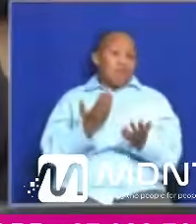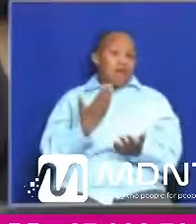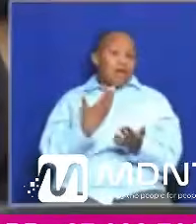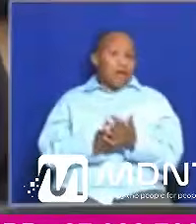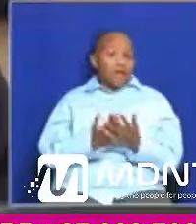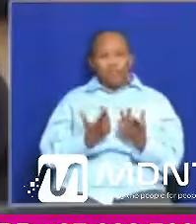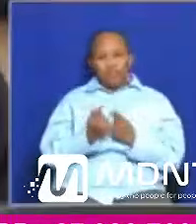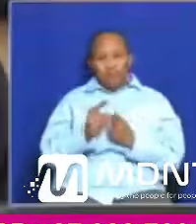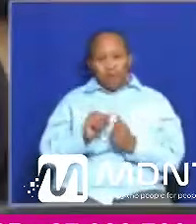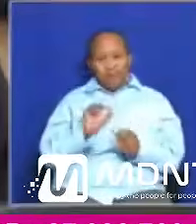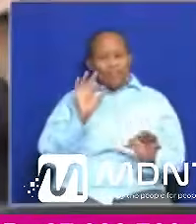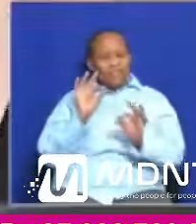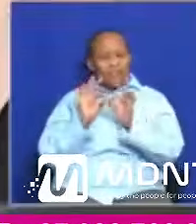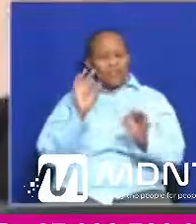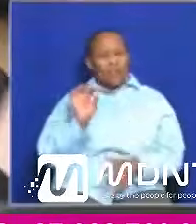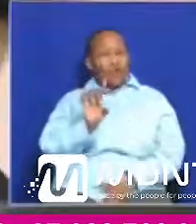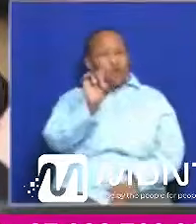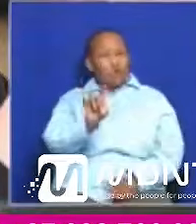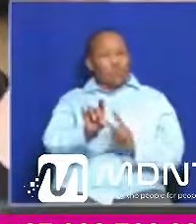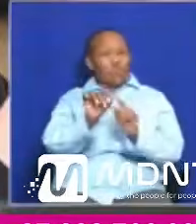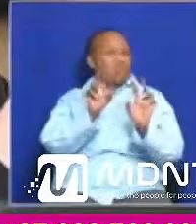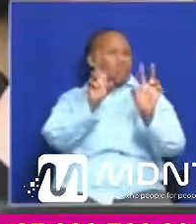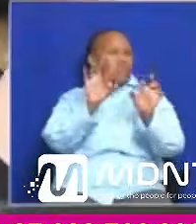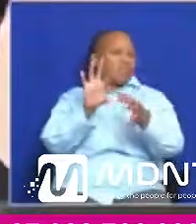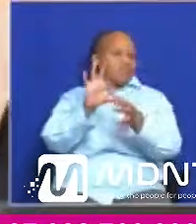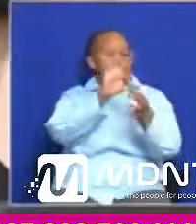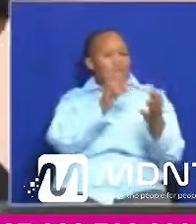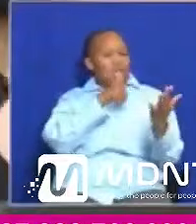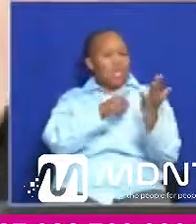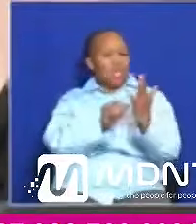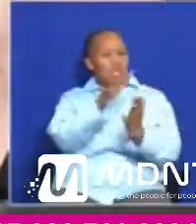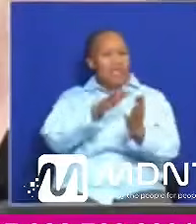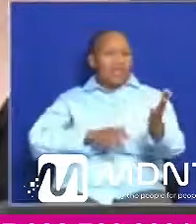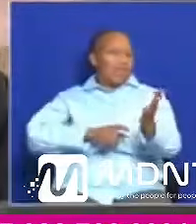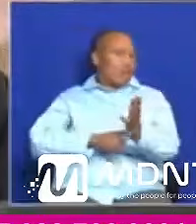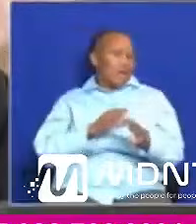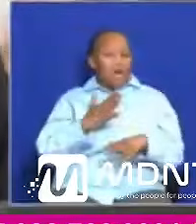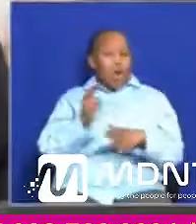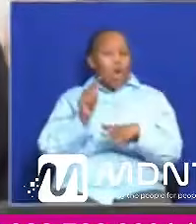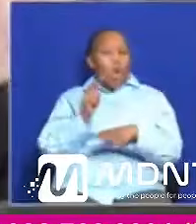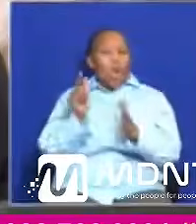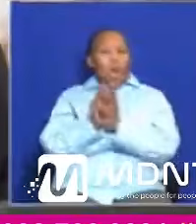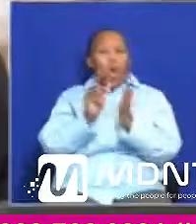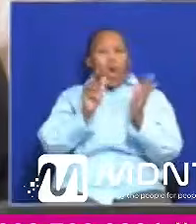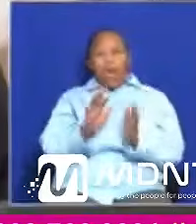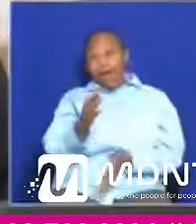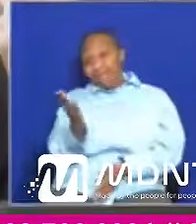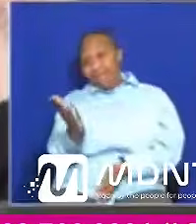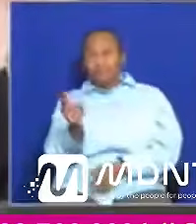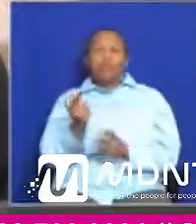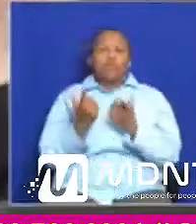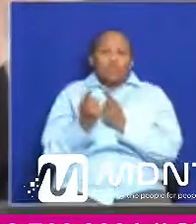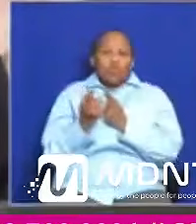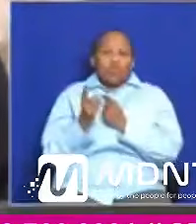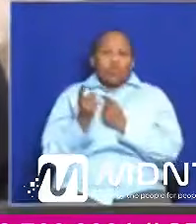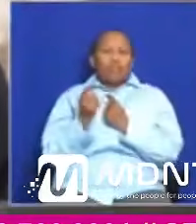to the letter, and what my learned friend has tried to indicate to my client about the use of this letter,